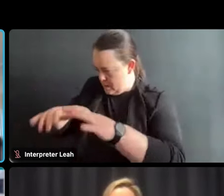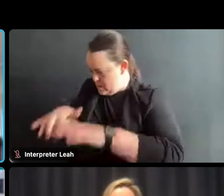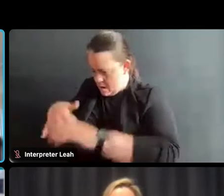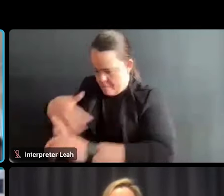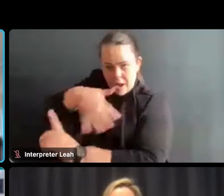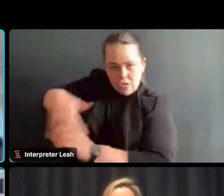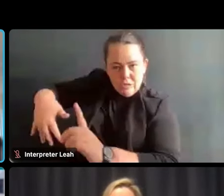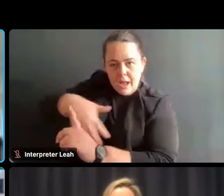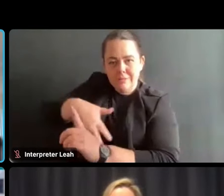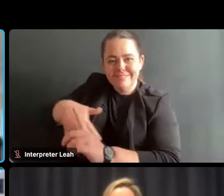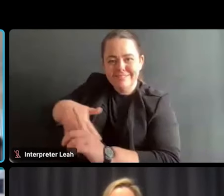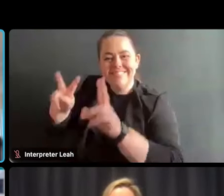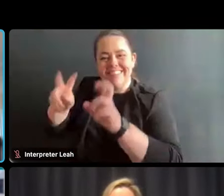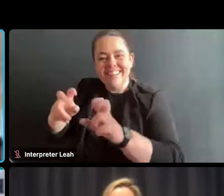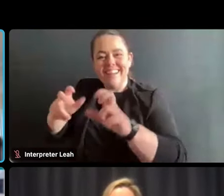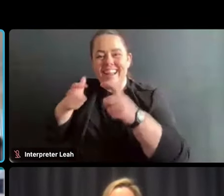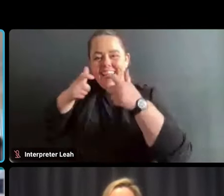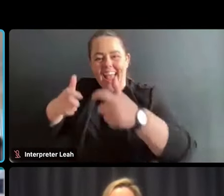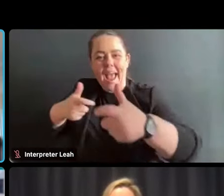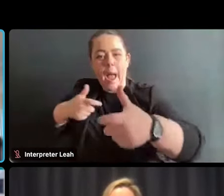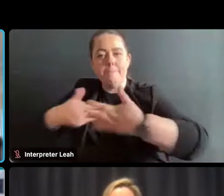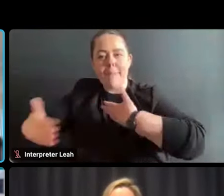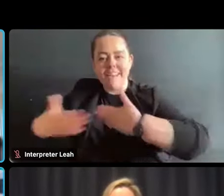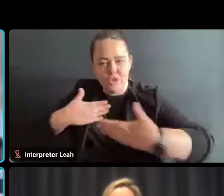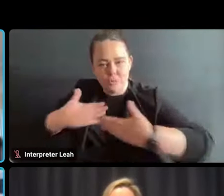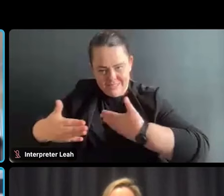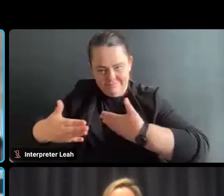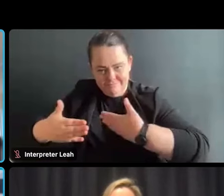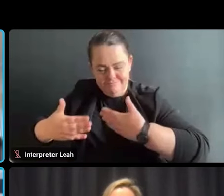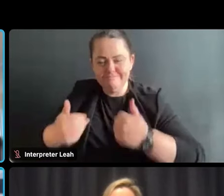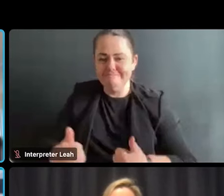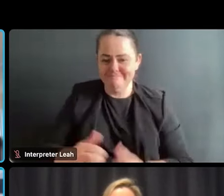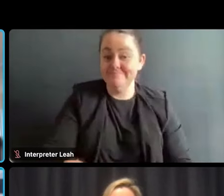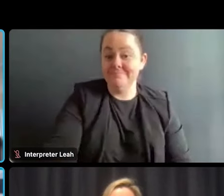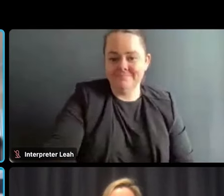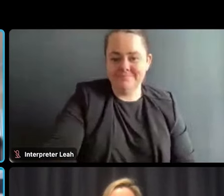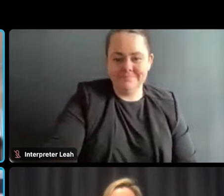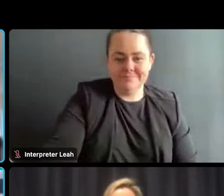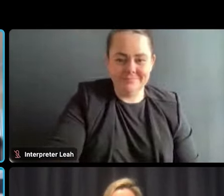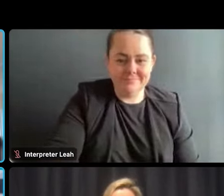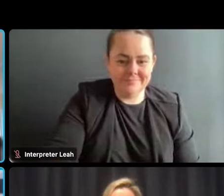hours. Thanks, Grant. And just a couple on the